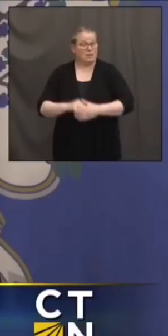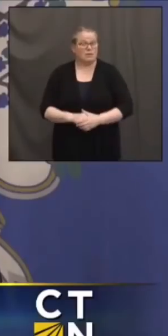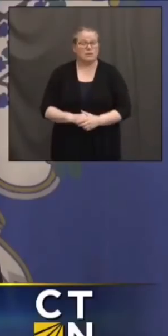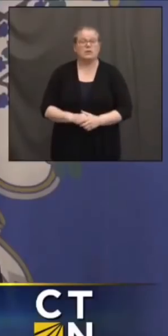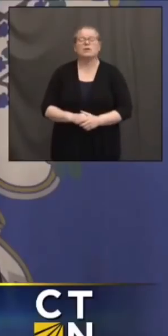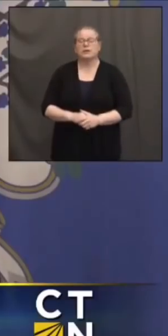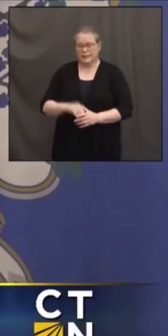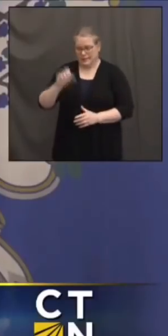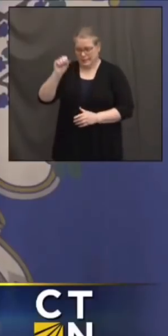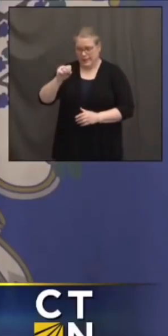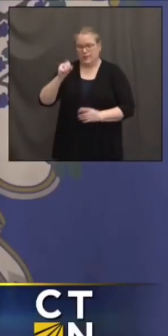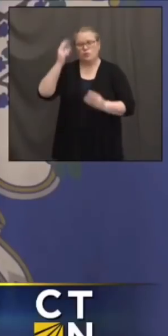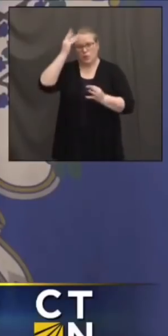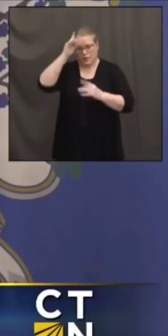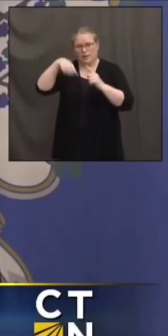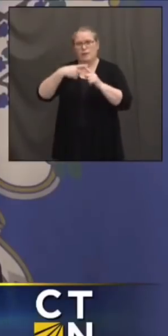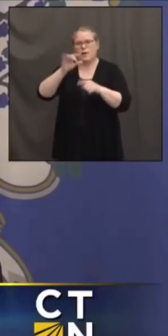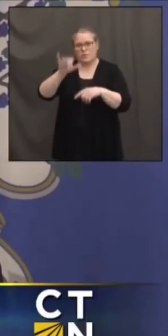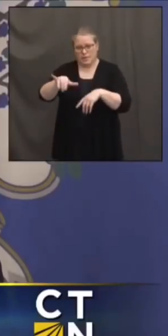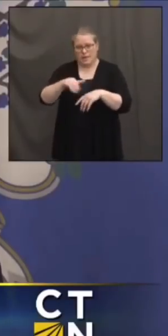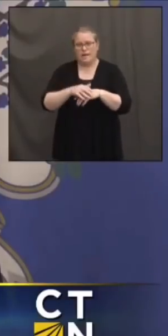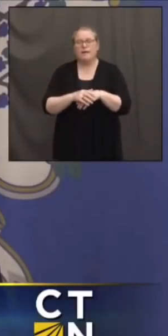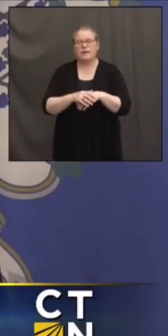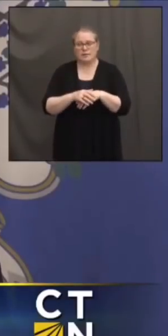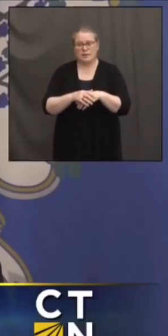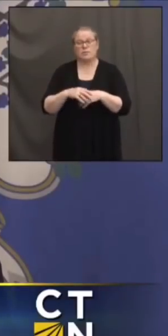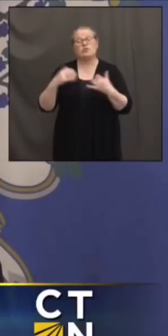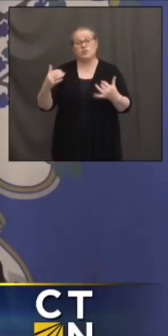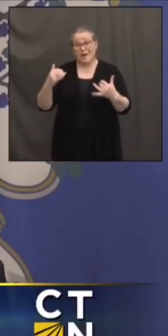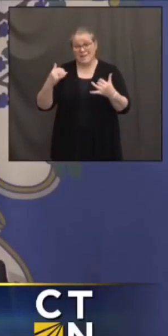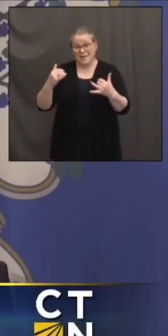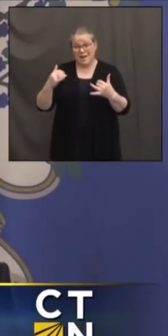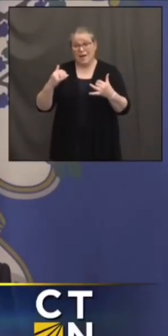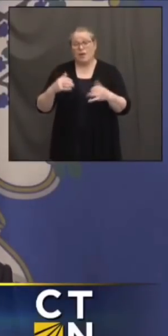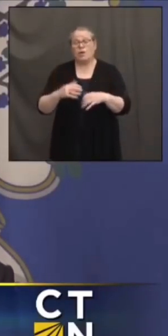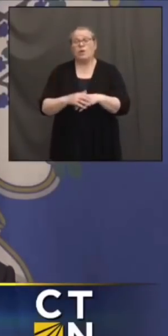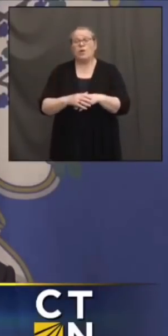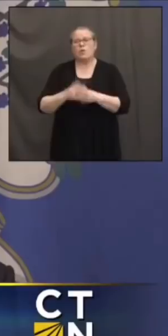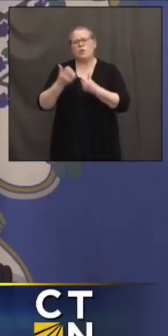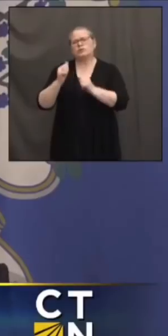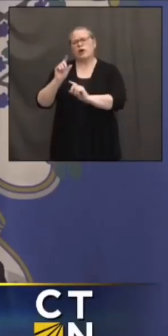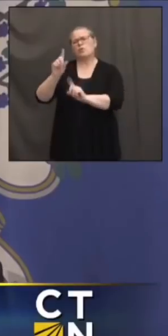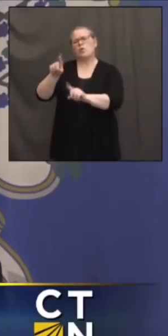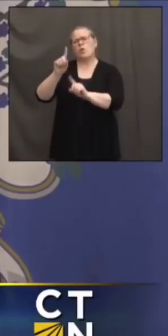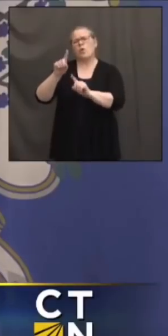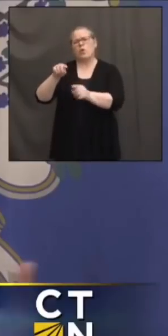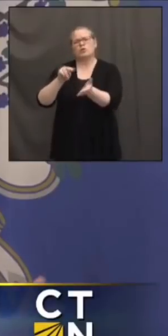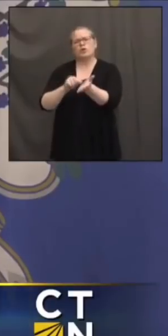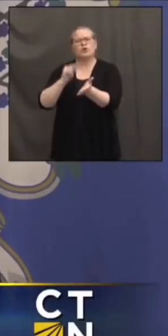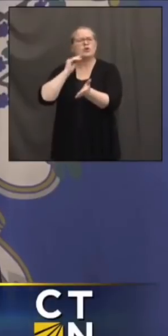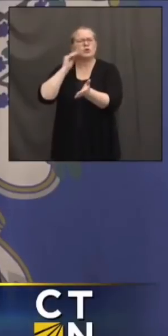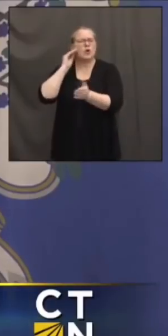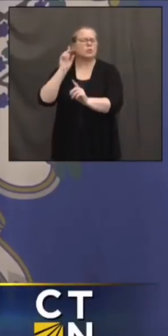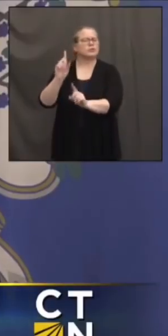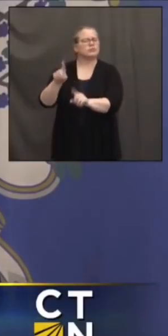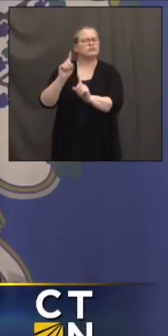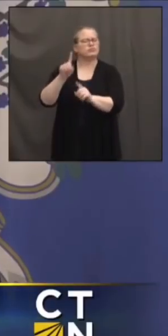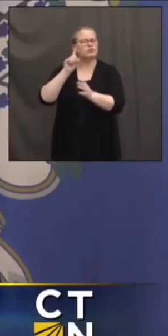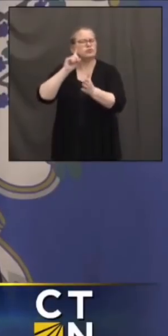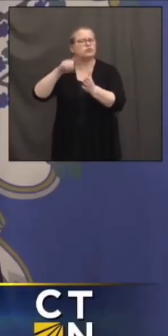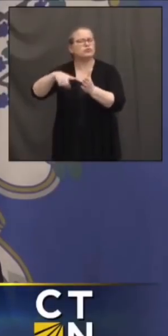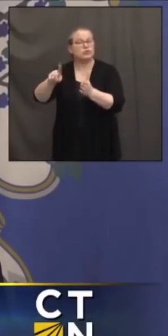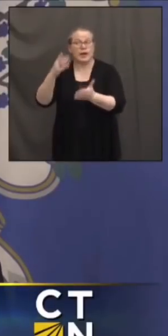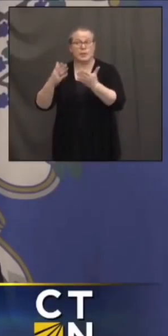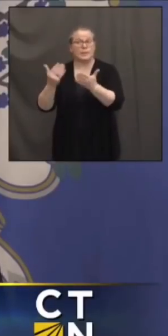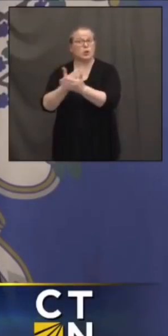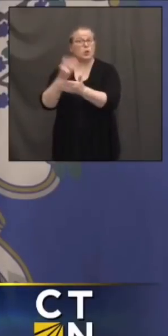we're trying to get back to the nursing homes on a regular basis just to take into account all the new residents maybe who've